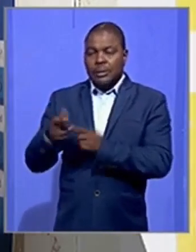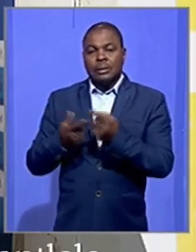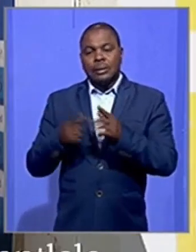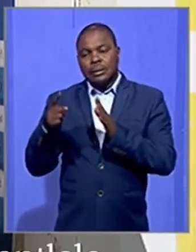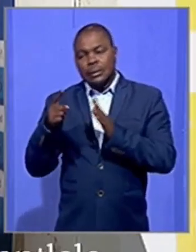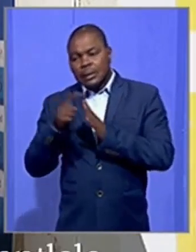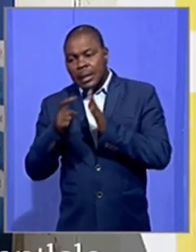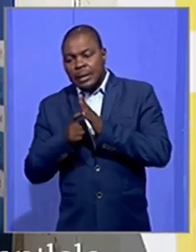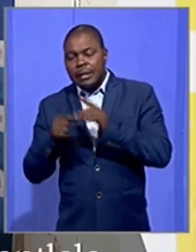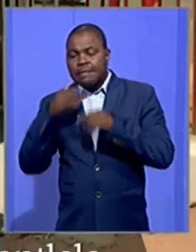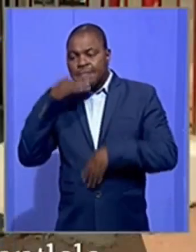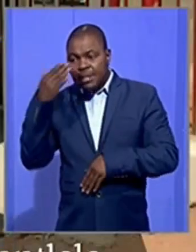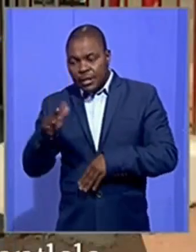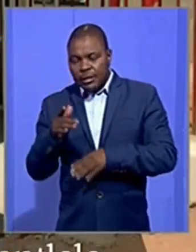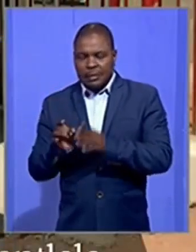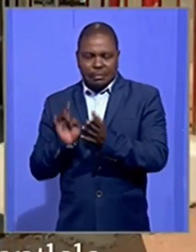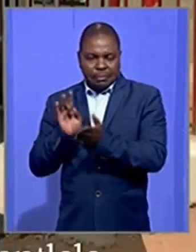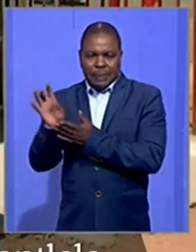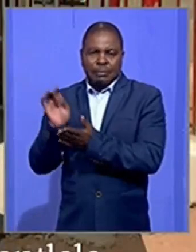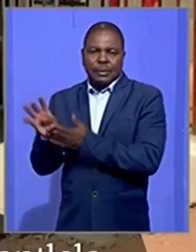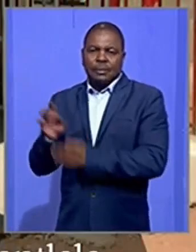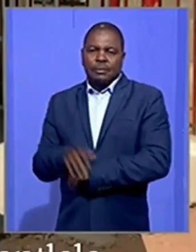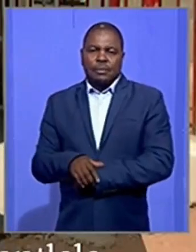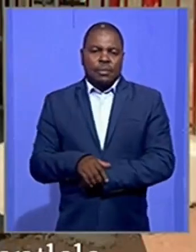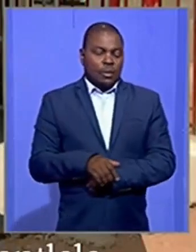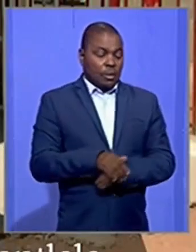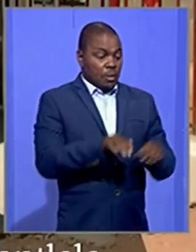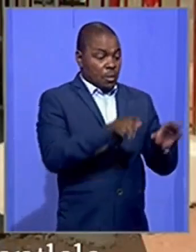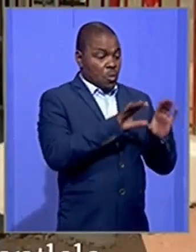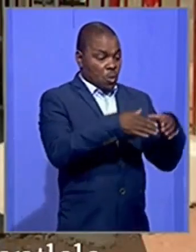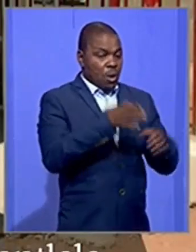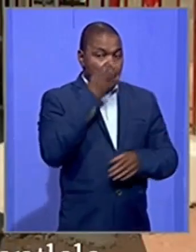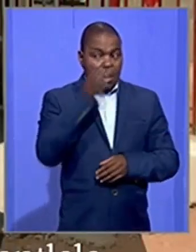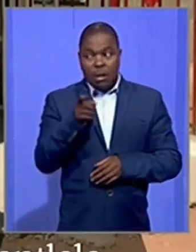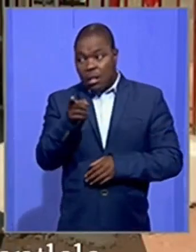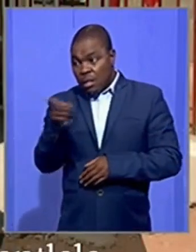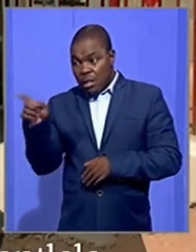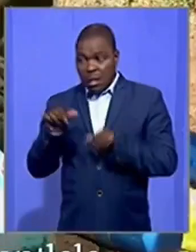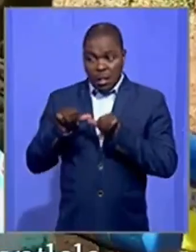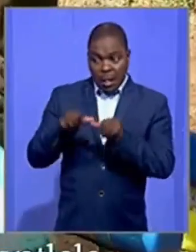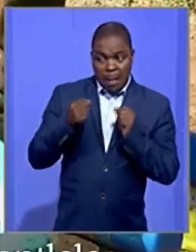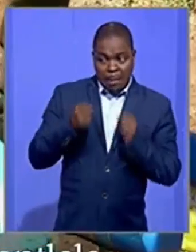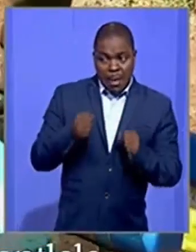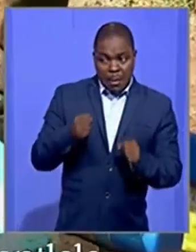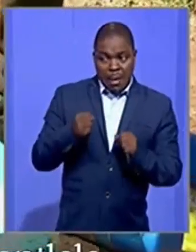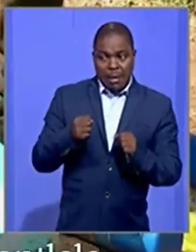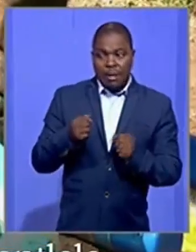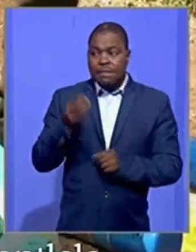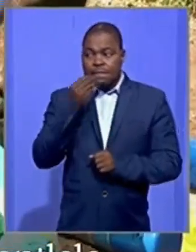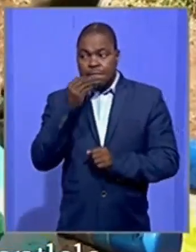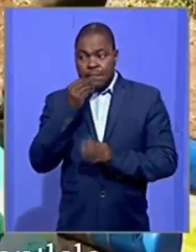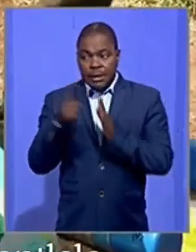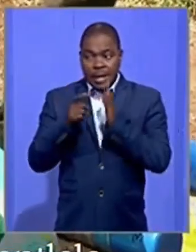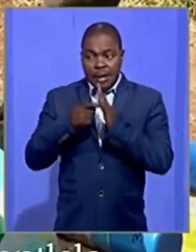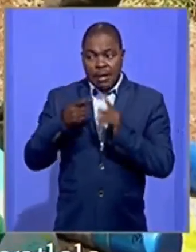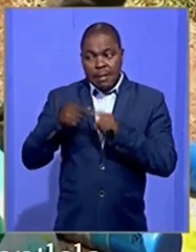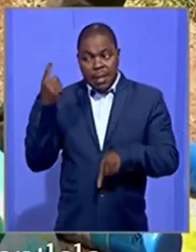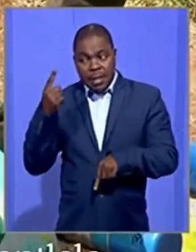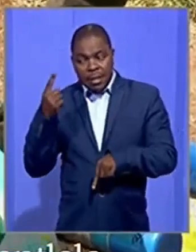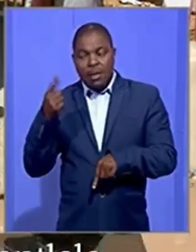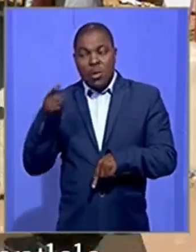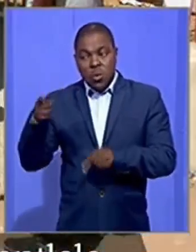ntho tse expirileng mo dishopong. Mokgatlo o tsoseditse ka ho kwala mabenkele a tswelang pele ho rekisa dijo tse felletsweng ke nako.